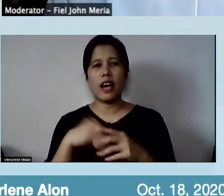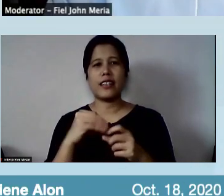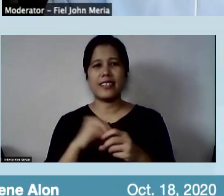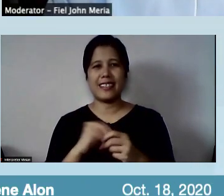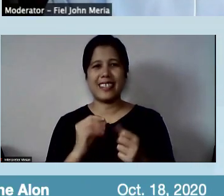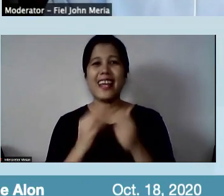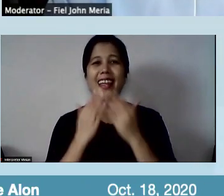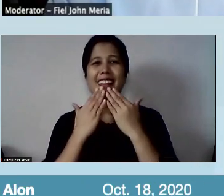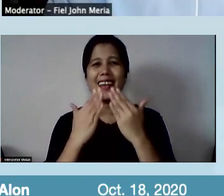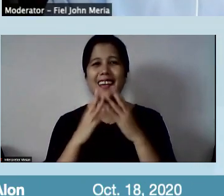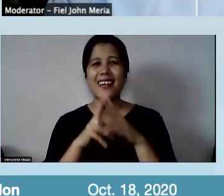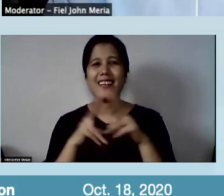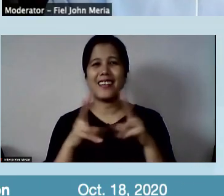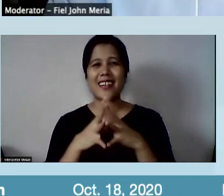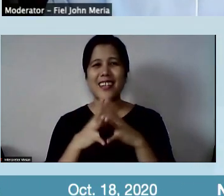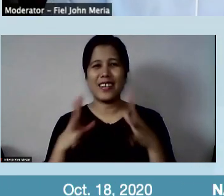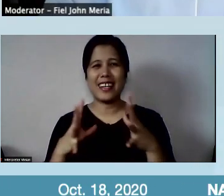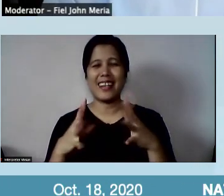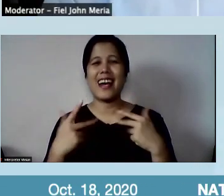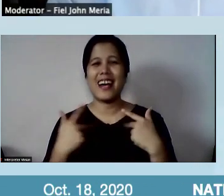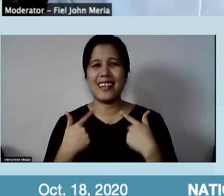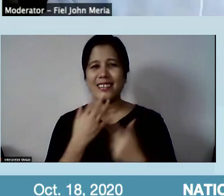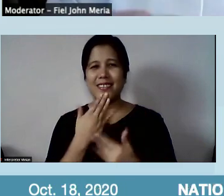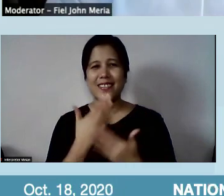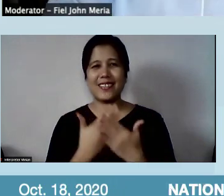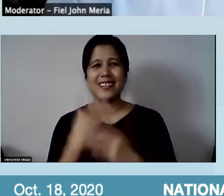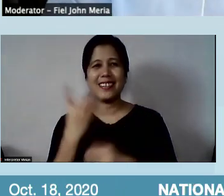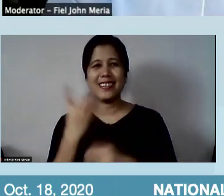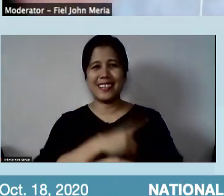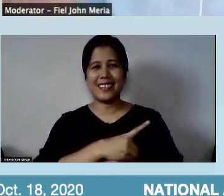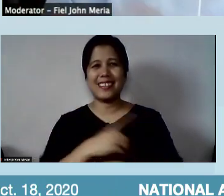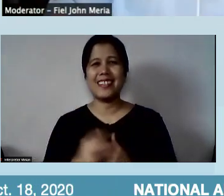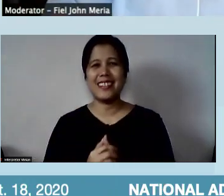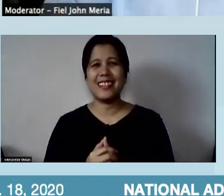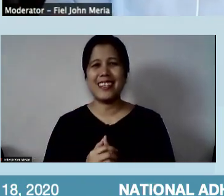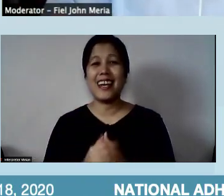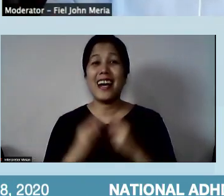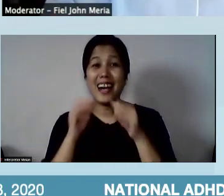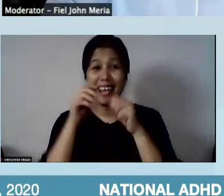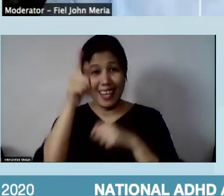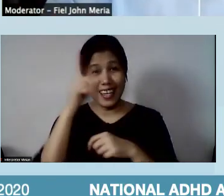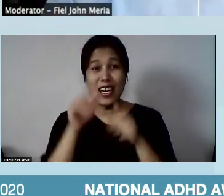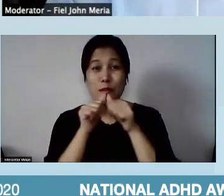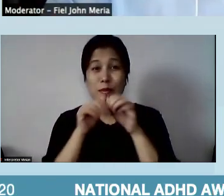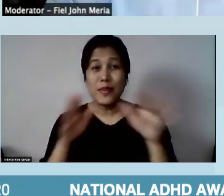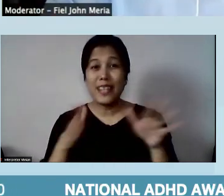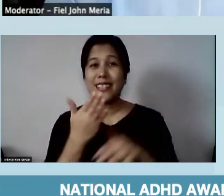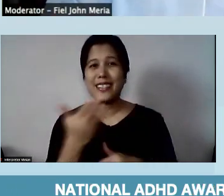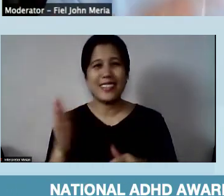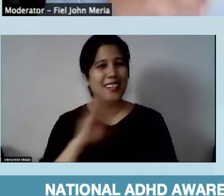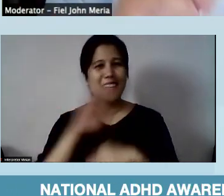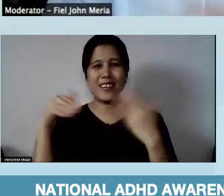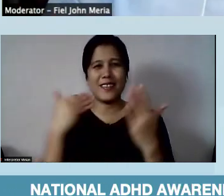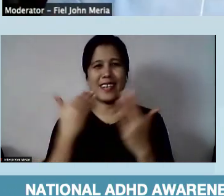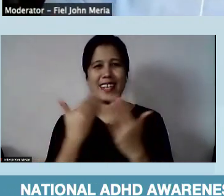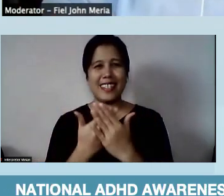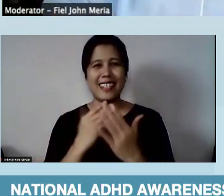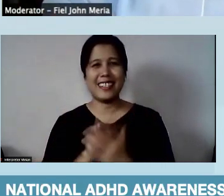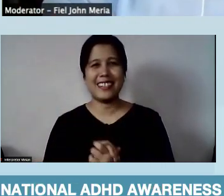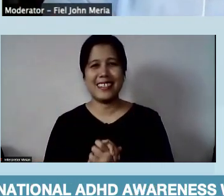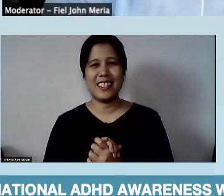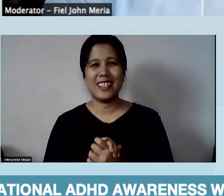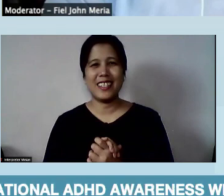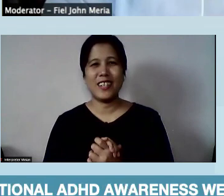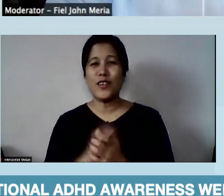much, and have a good week ahead. Hey, have a good weekend, everybody. God bless you, Doc Francis. God bless you, everybody. So just a few reminders